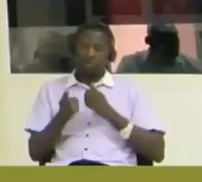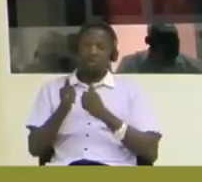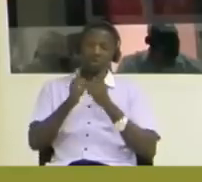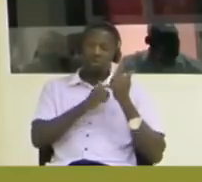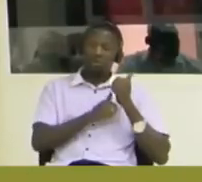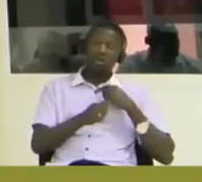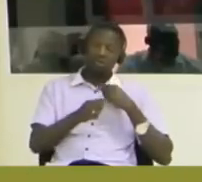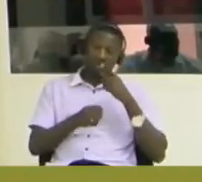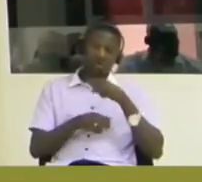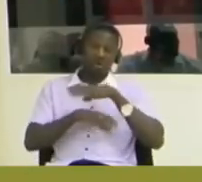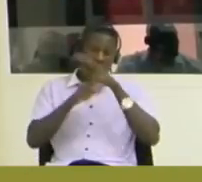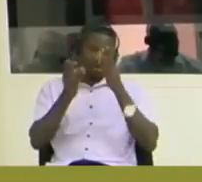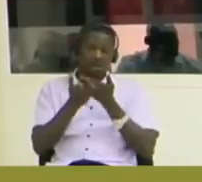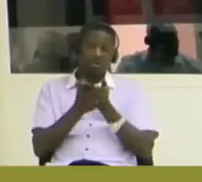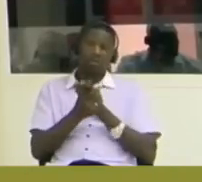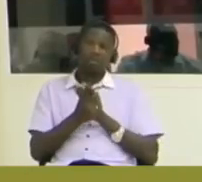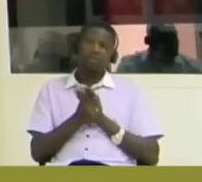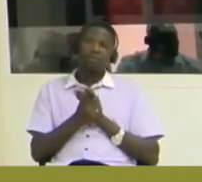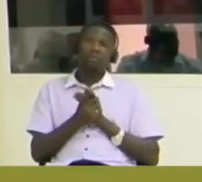We will come back to all that.